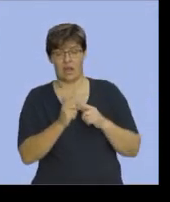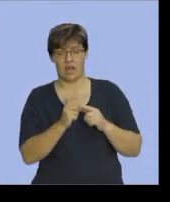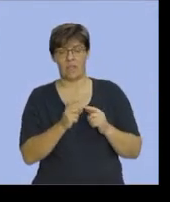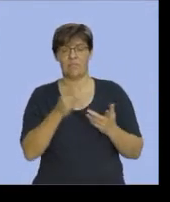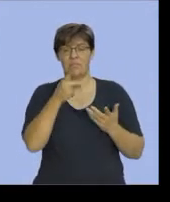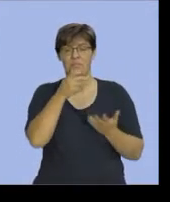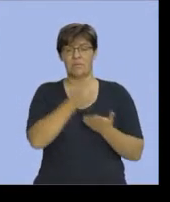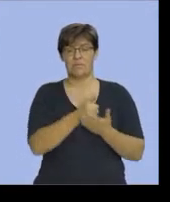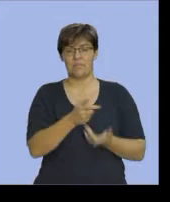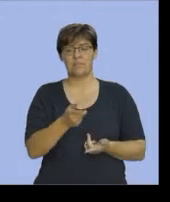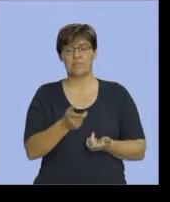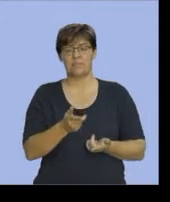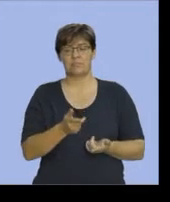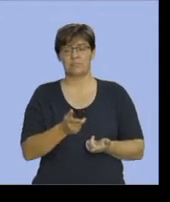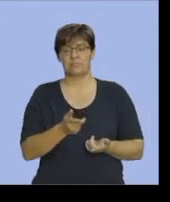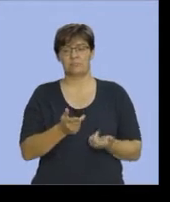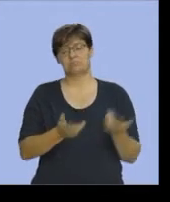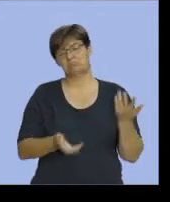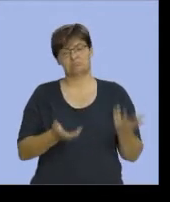table car, it